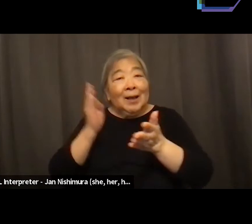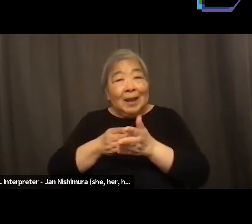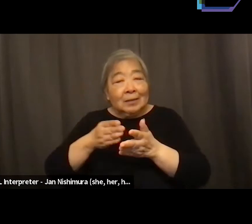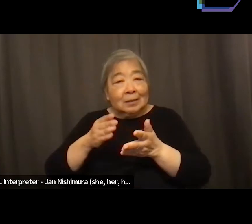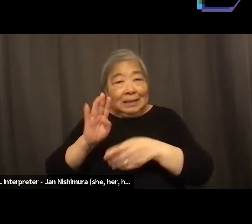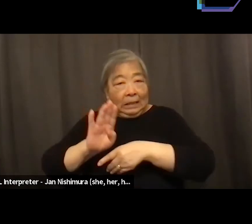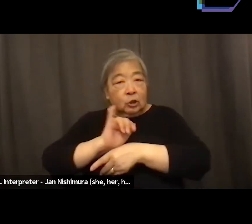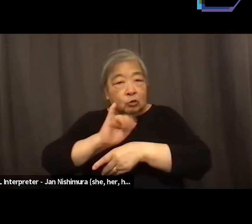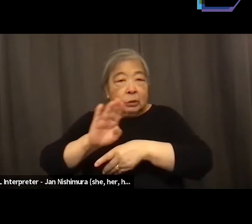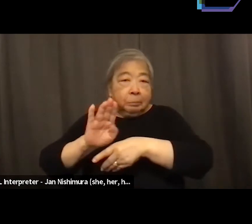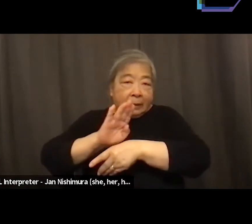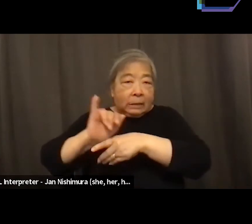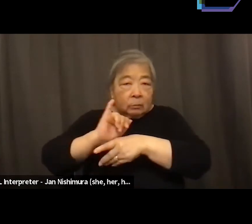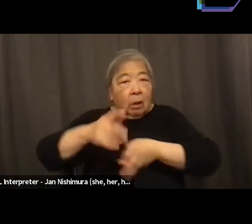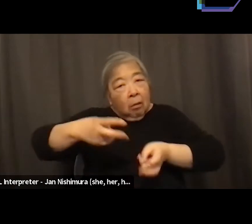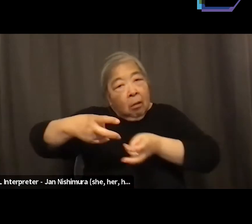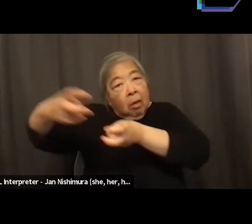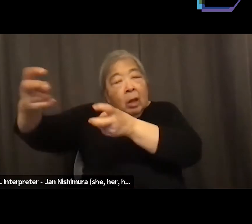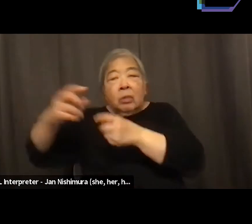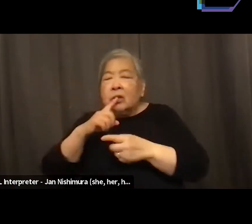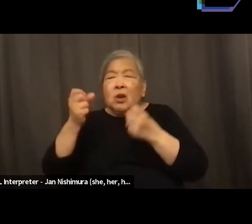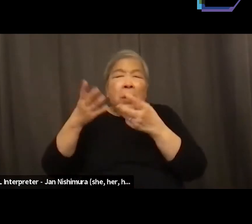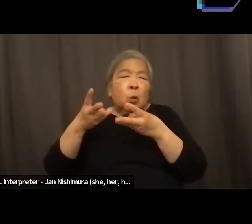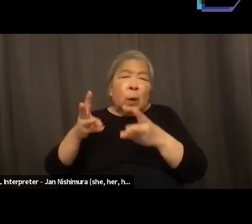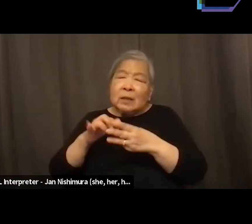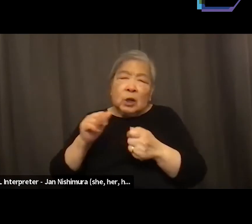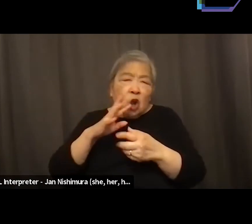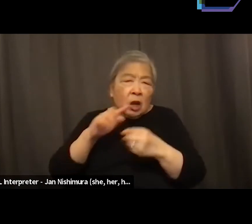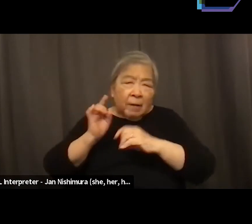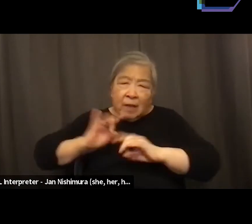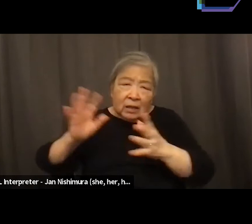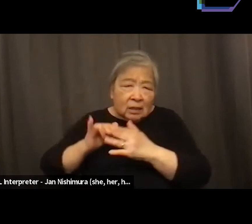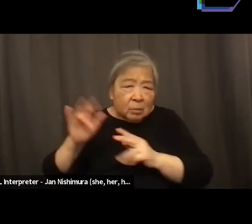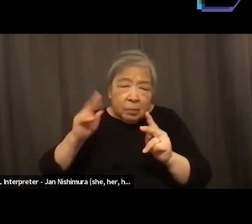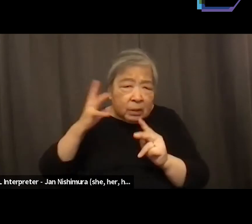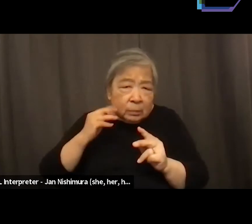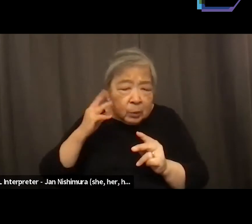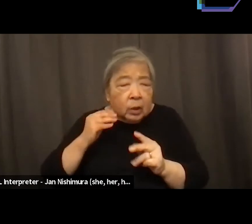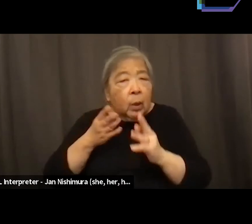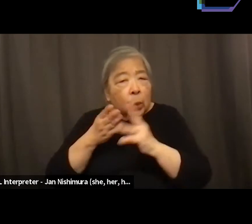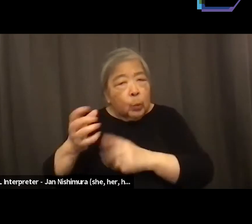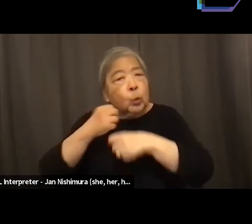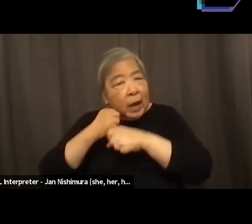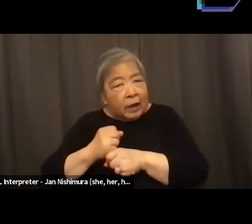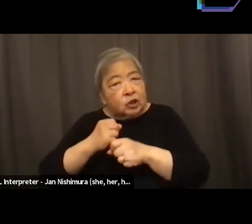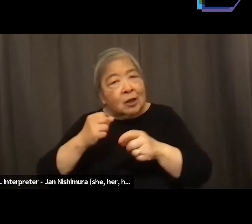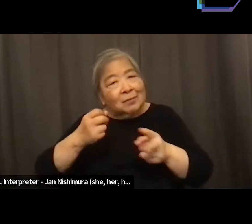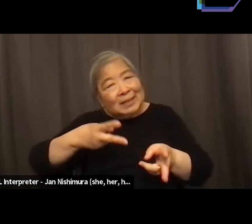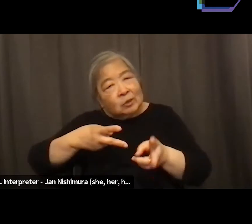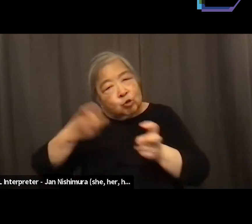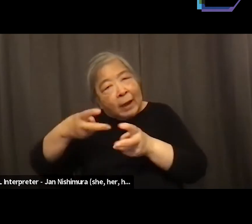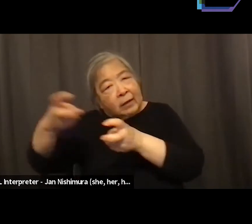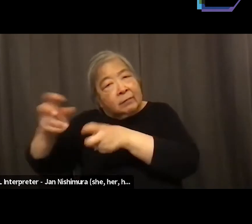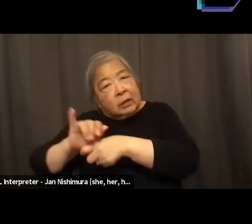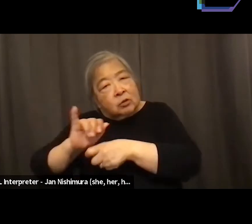industries. All of these different facets, there's so many ways that we can talk about the violence that people experience through the creation of extractive industries,